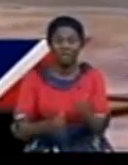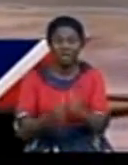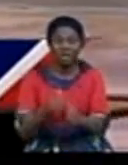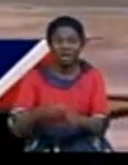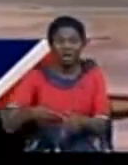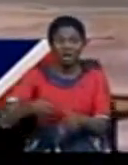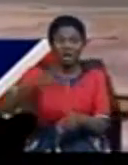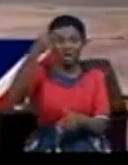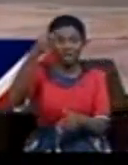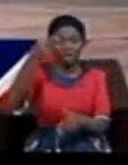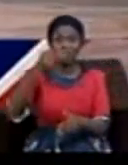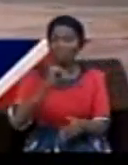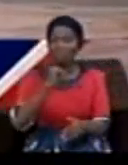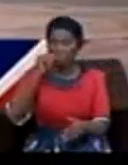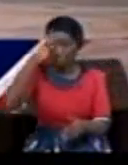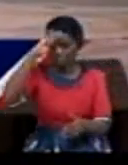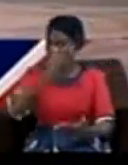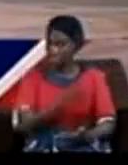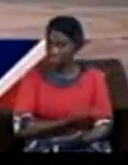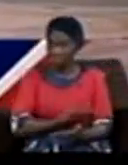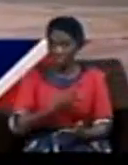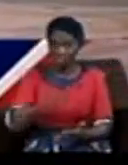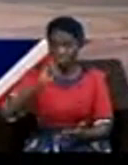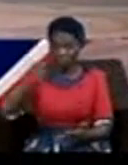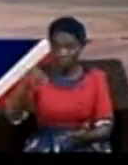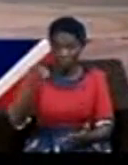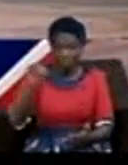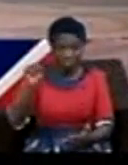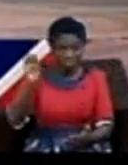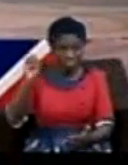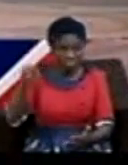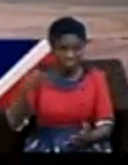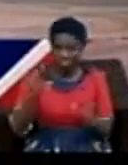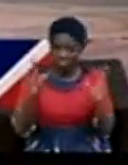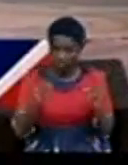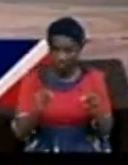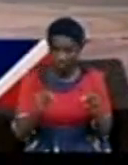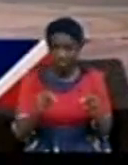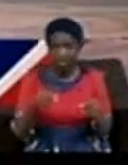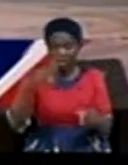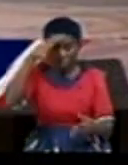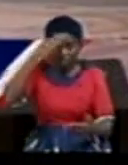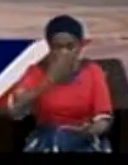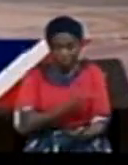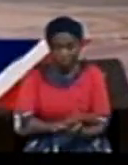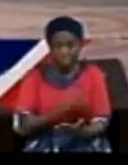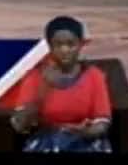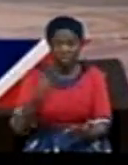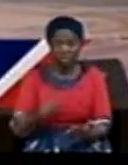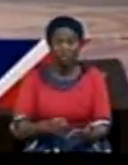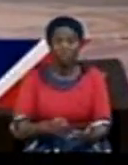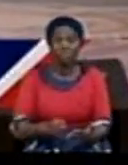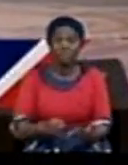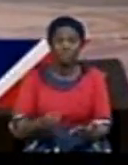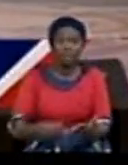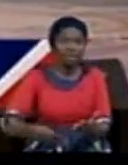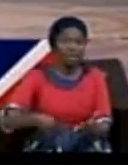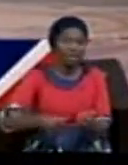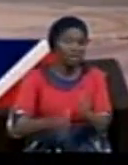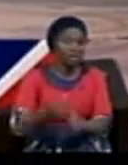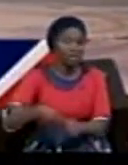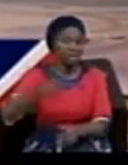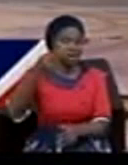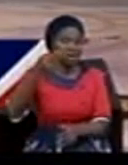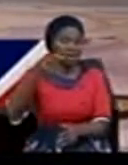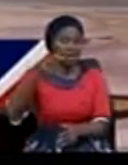Joseph, the Son of the Highest, and the Lord God shall give unto